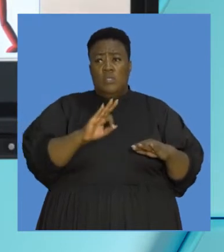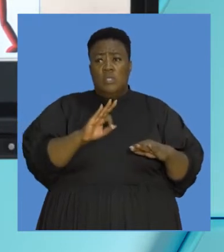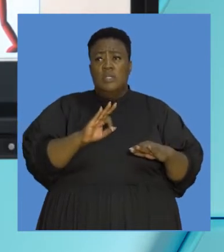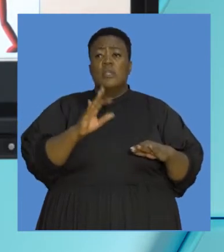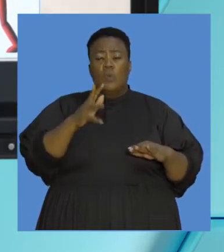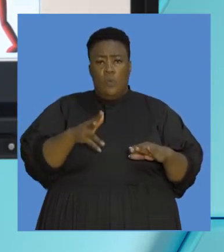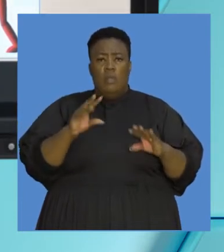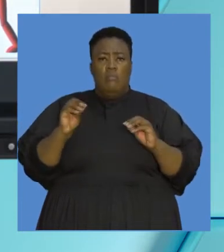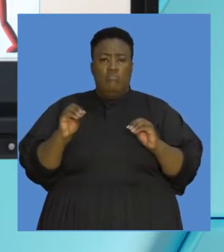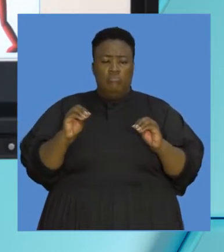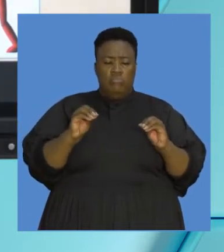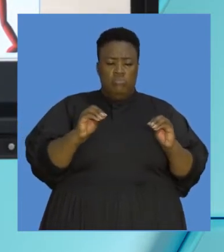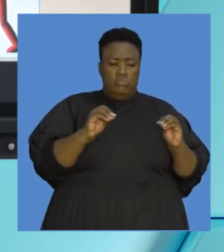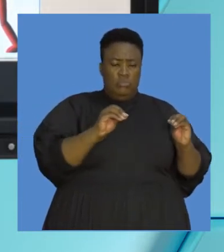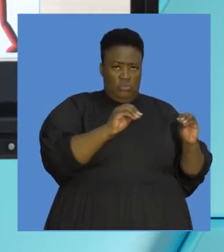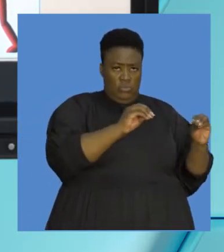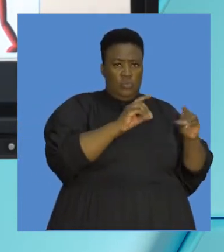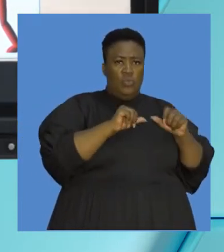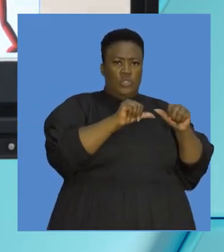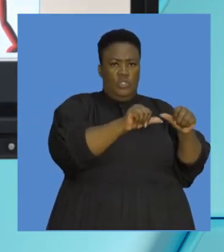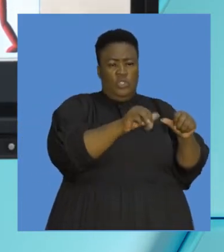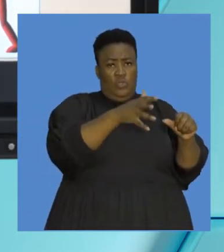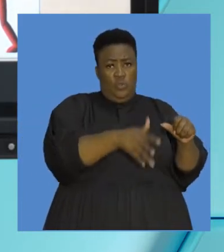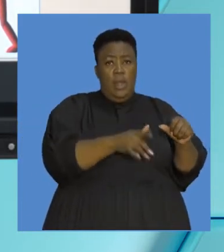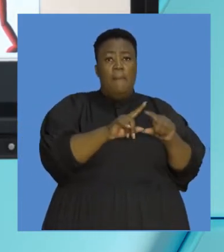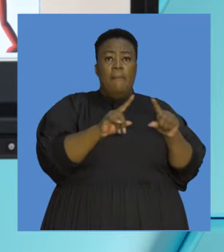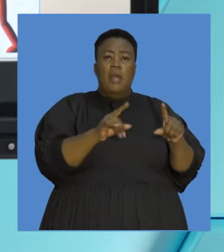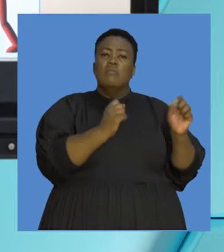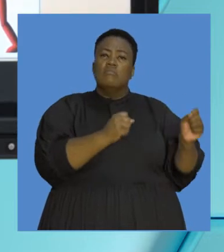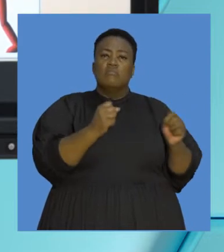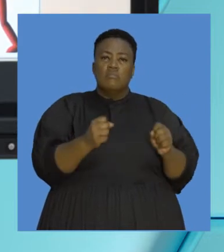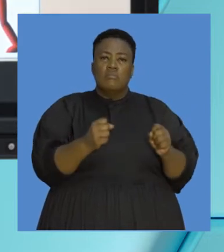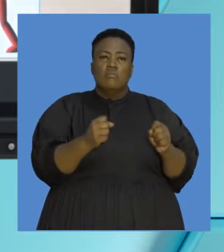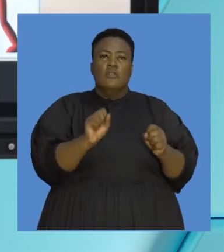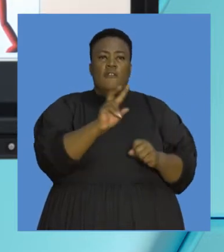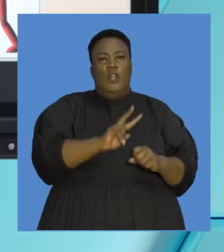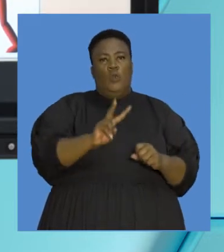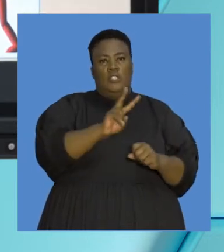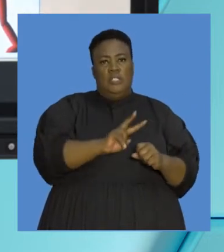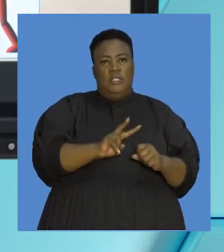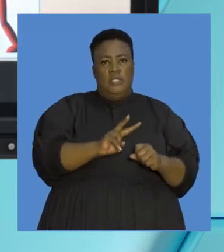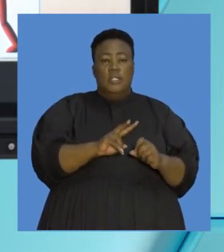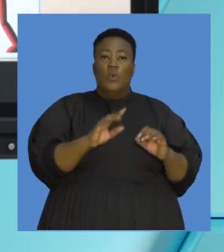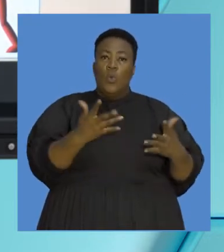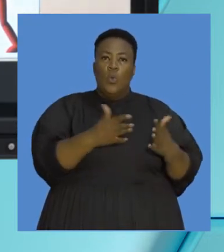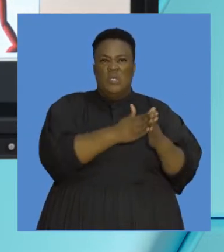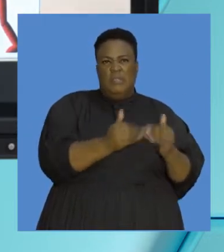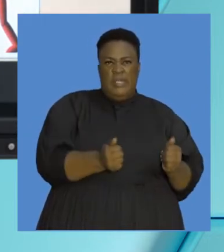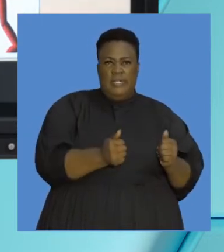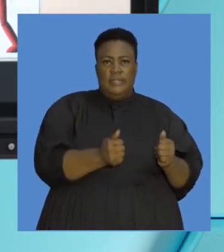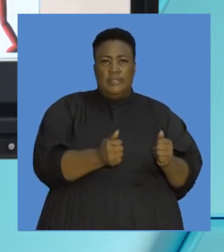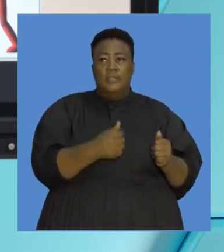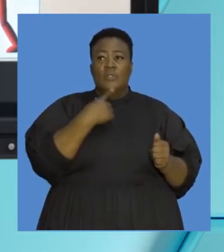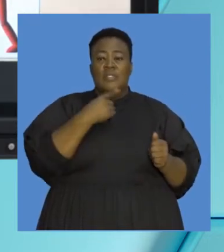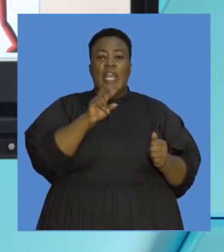it'll keep moving at constant velocity, okay? Or constant speed. We